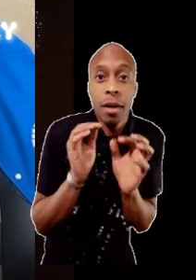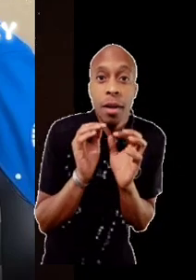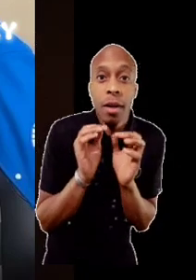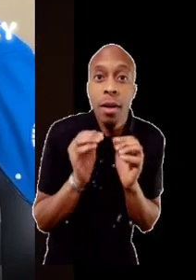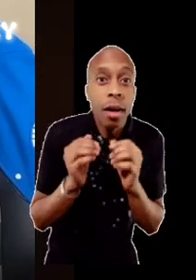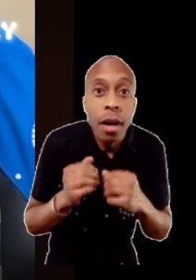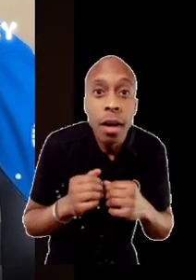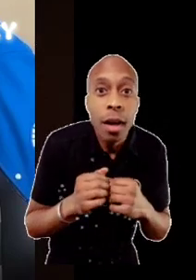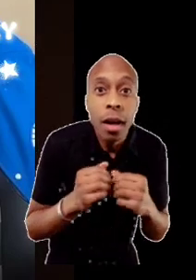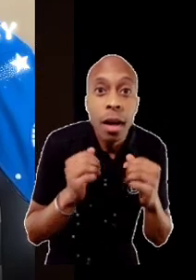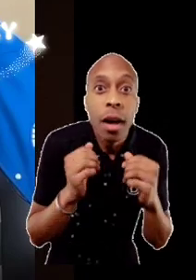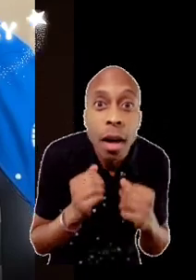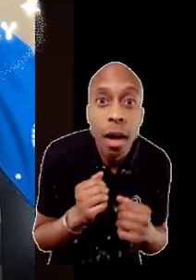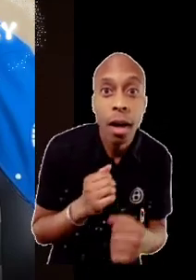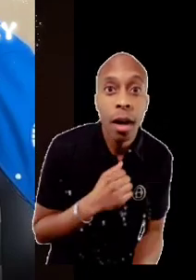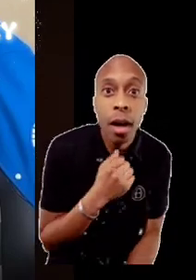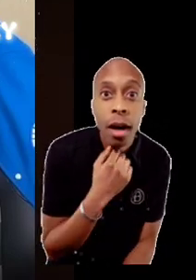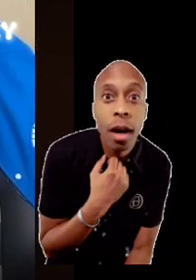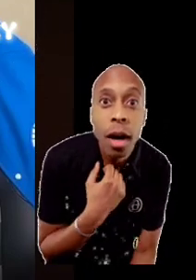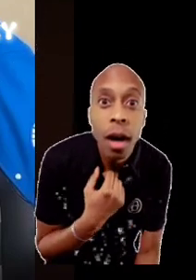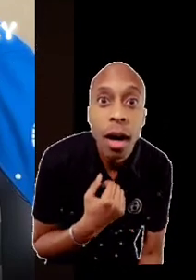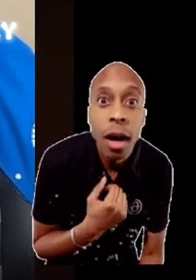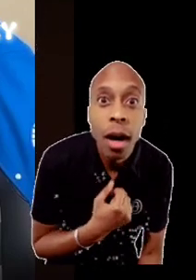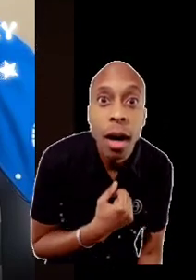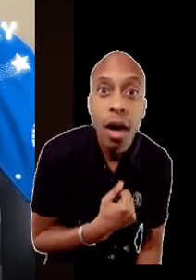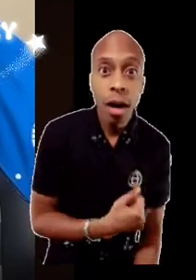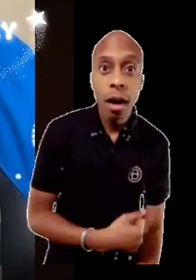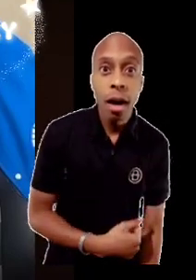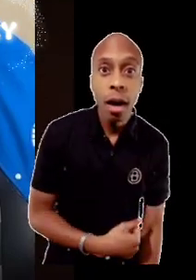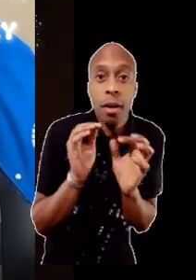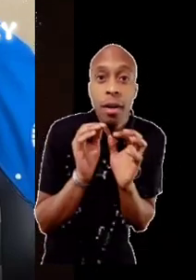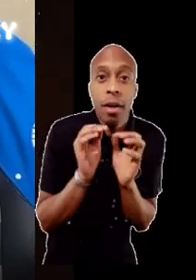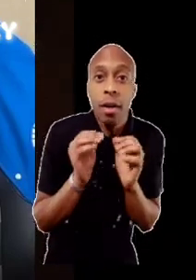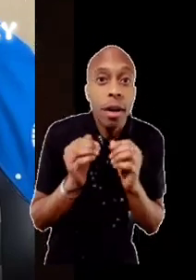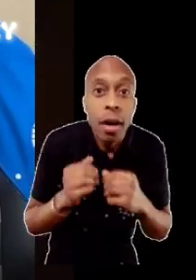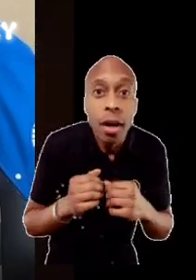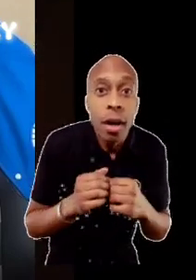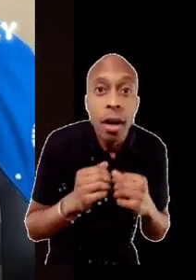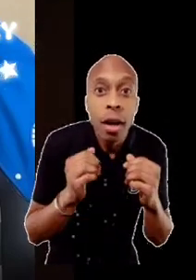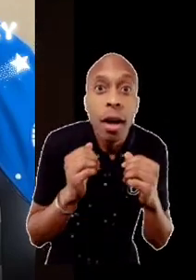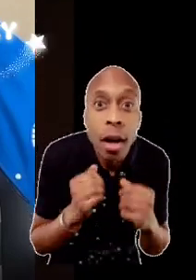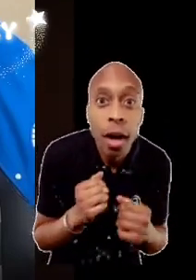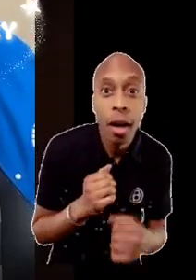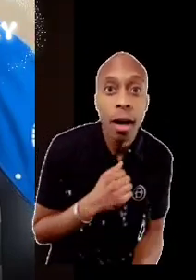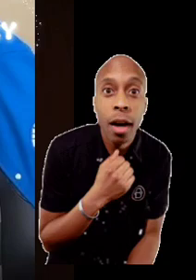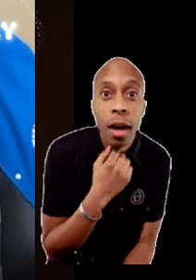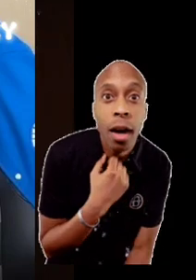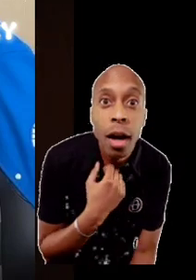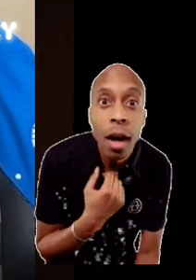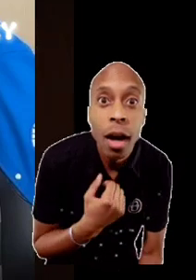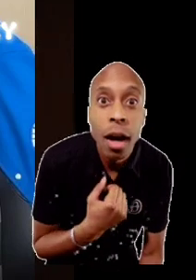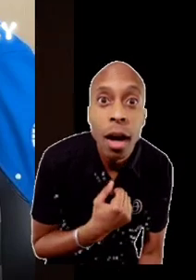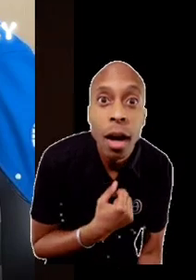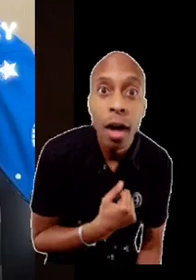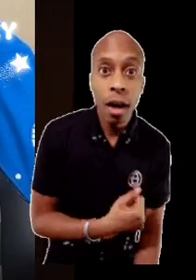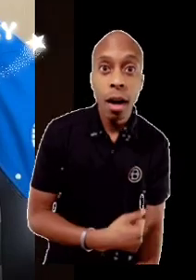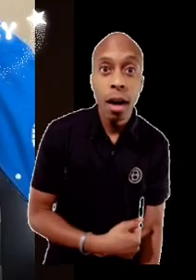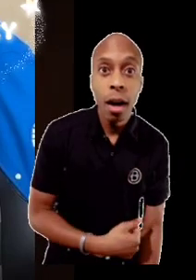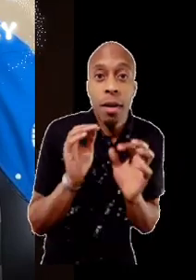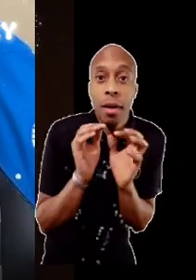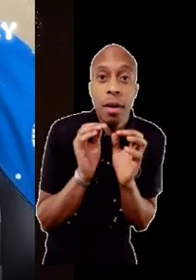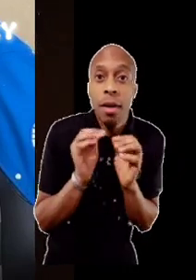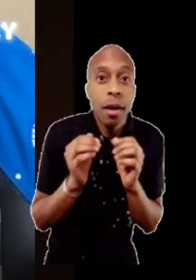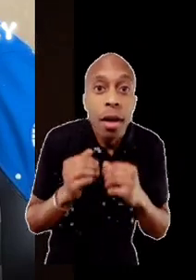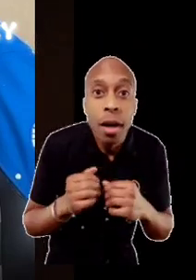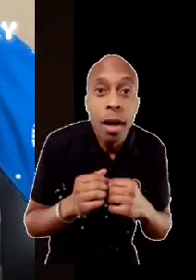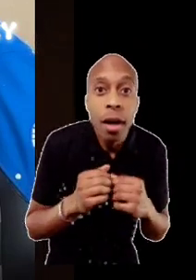You see, if me show one man a pray, he will dislike or no judgment on social media. Oh.